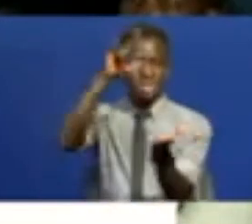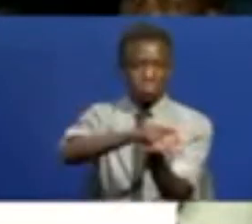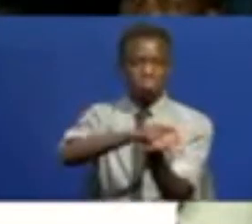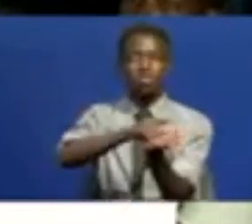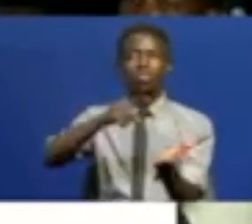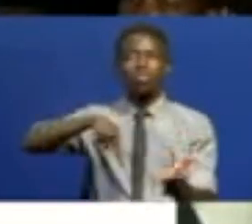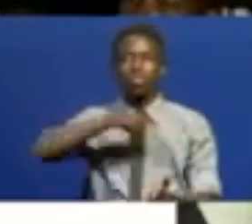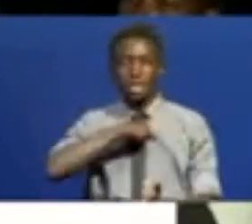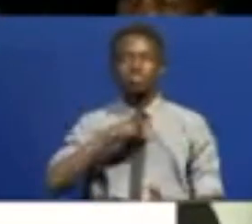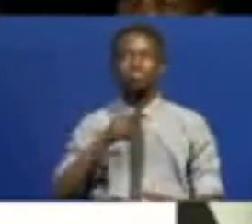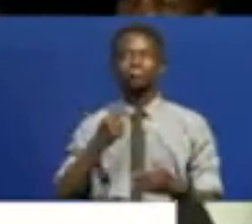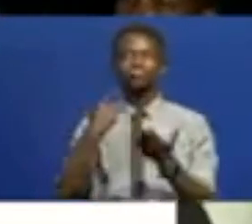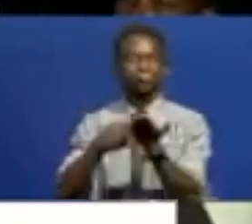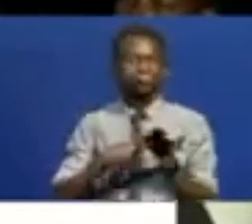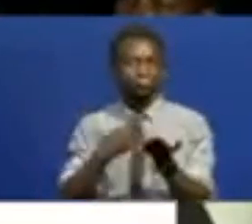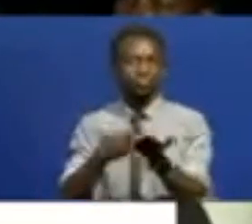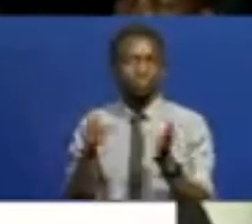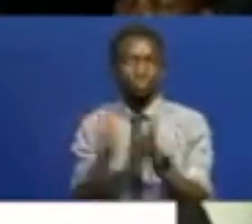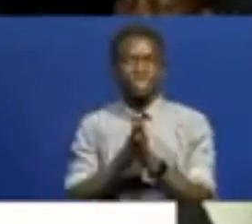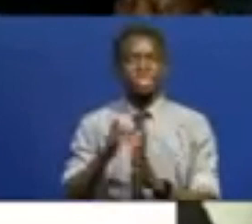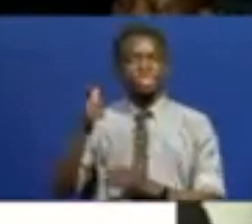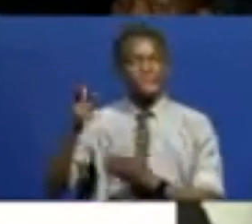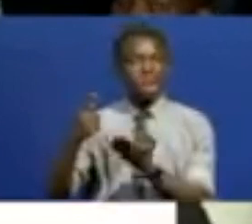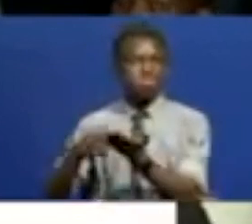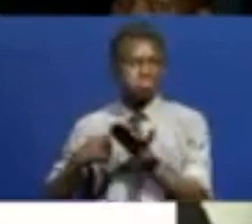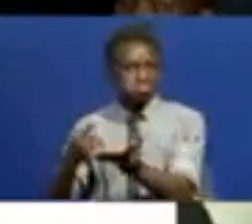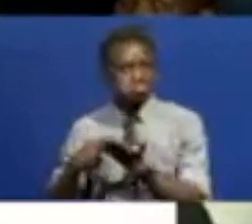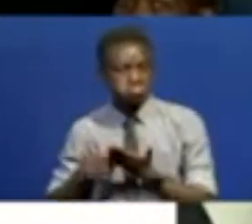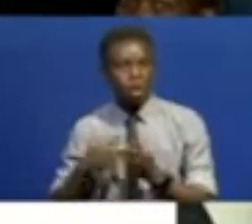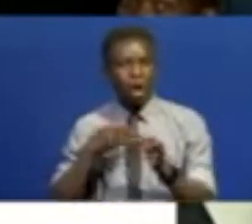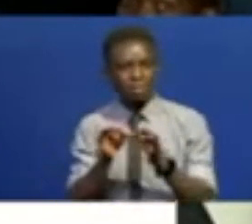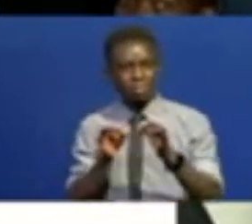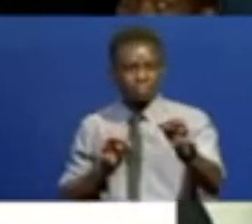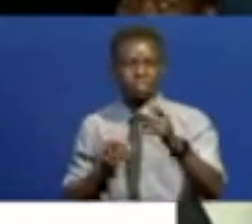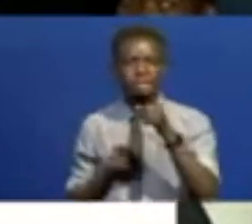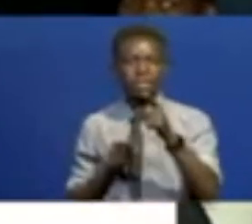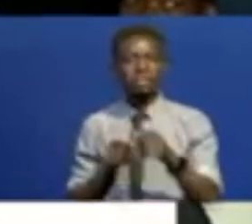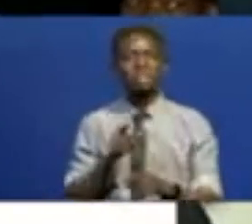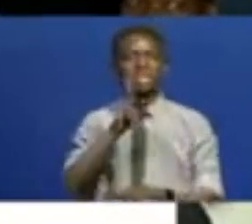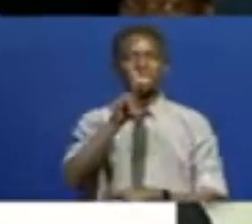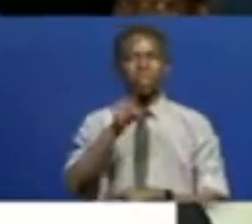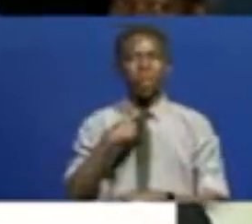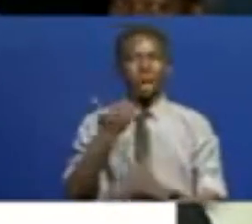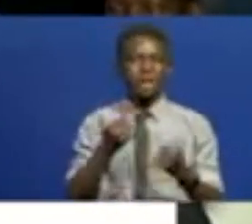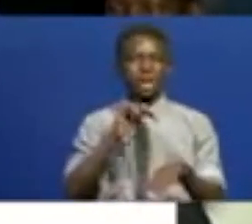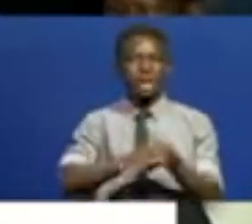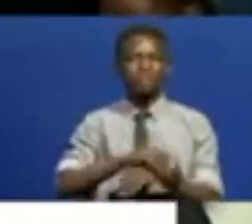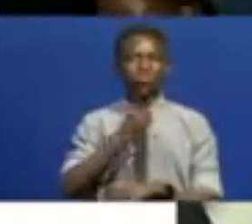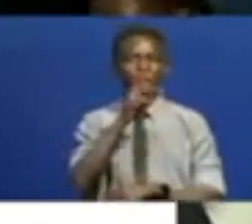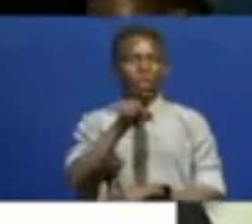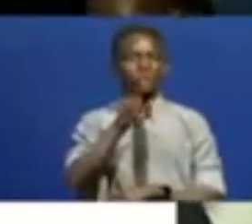Katera to extend the runway by 2 kilometers. And this will see us have 2.5 kilometers of